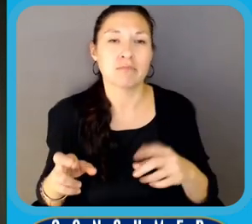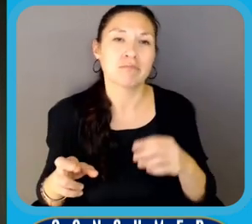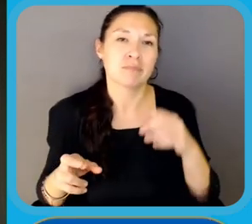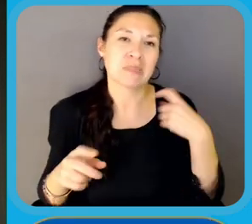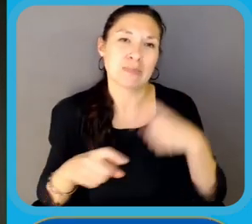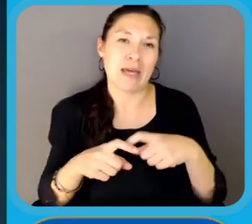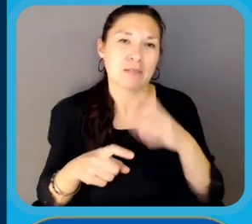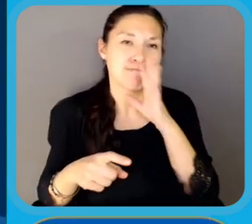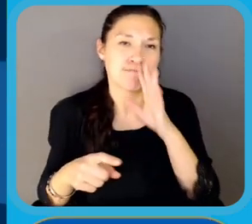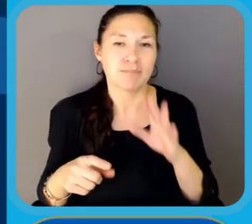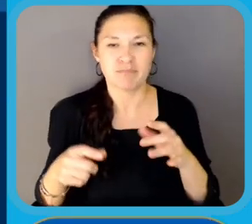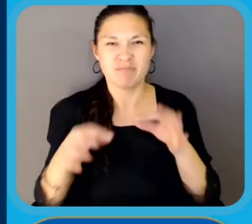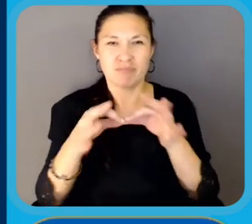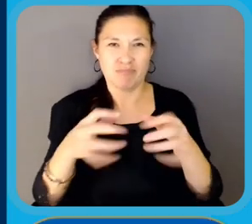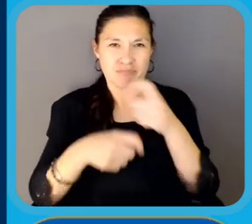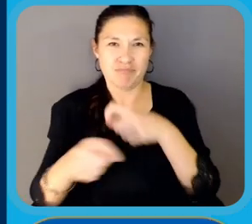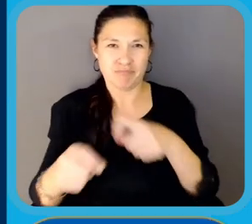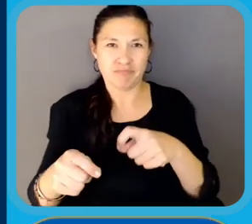Demócratas.